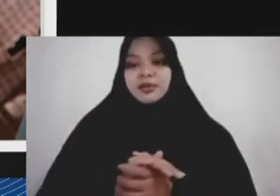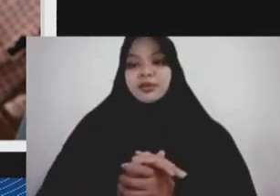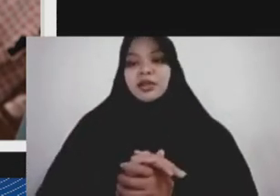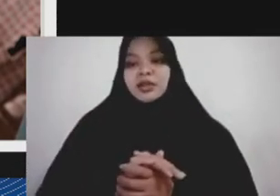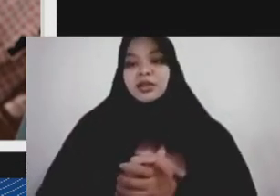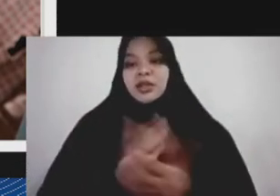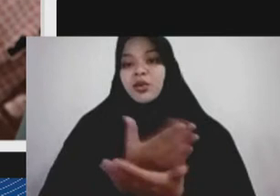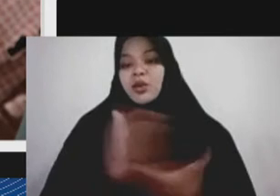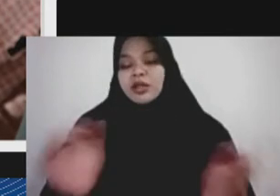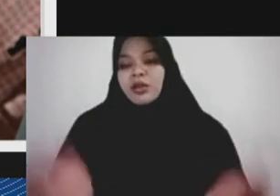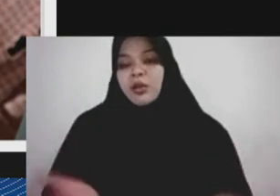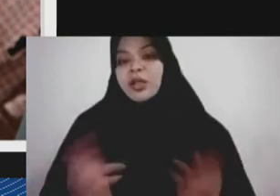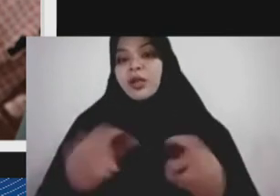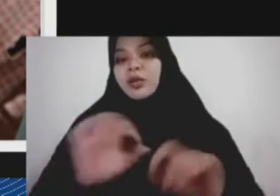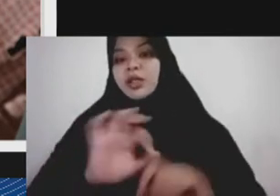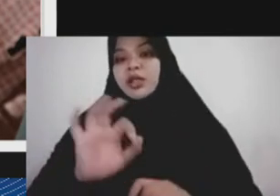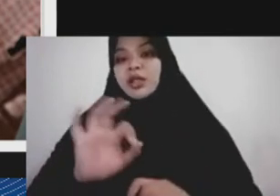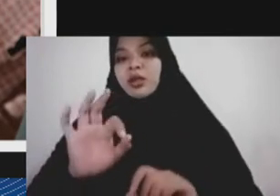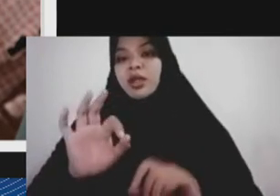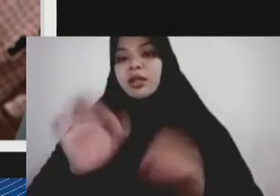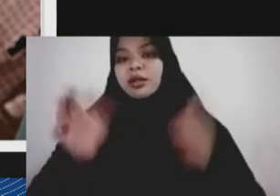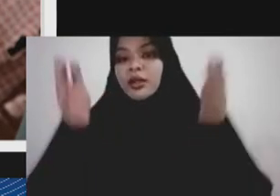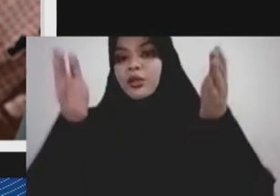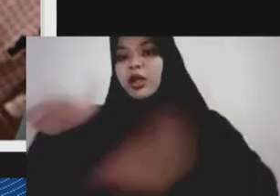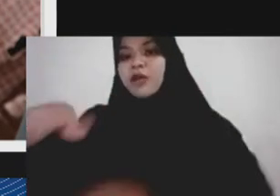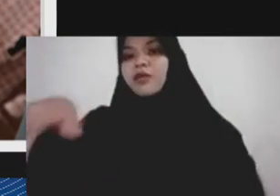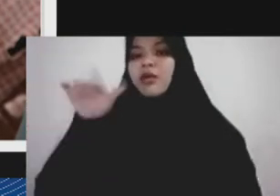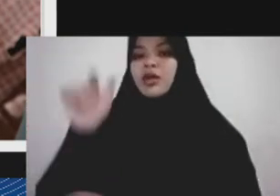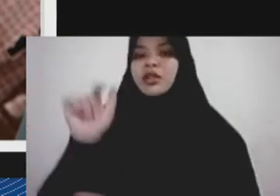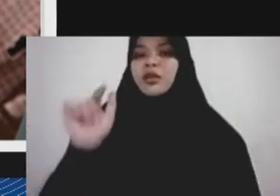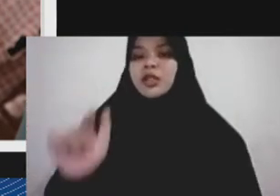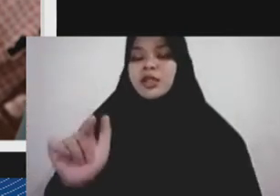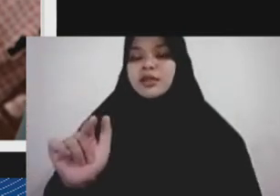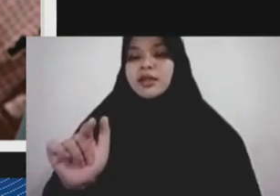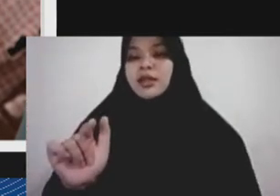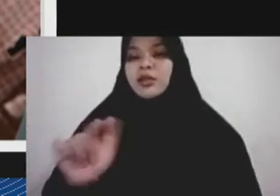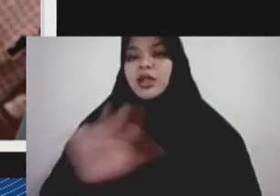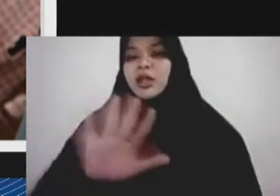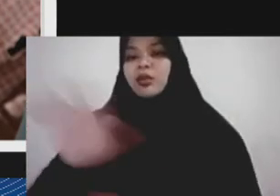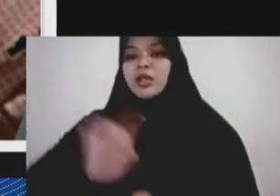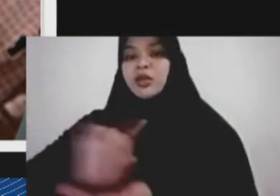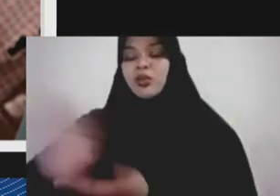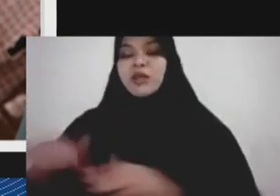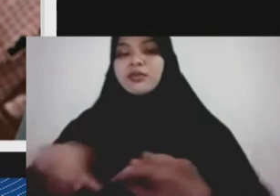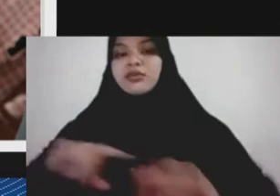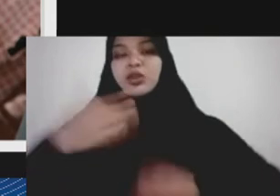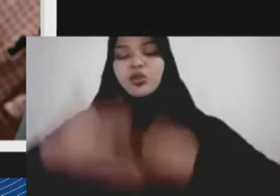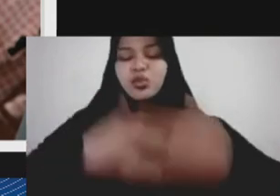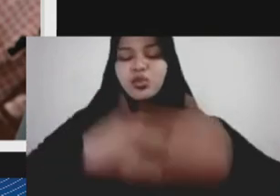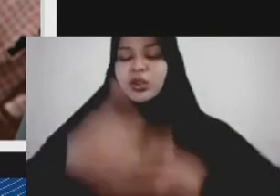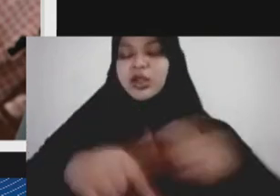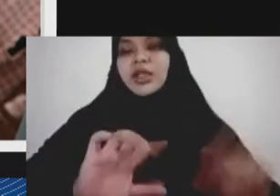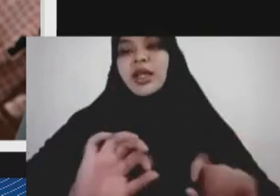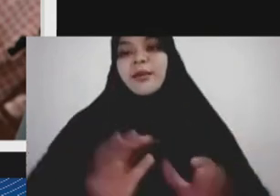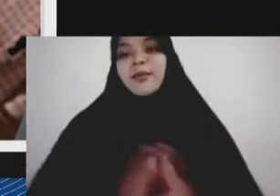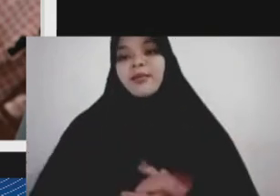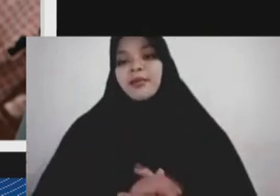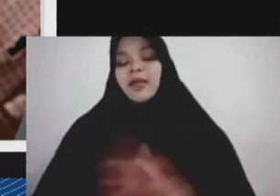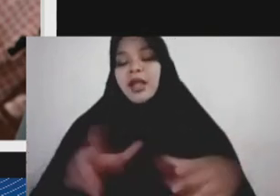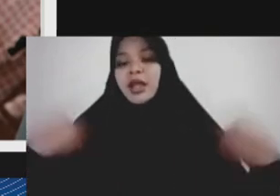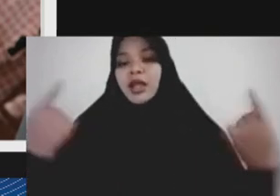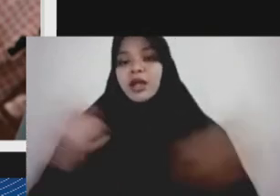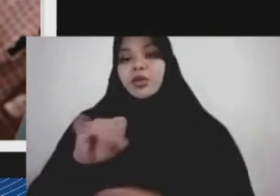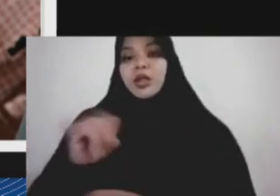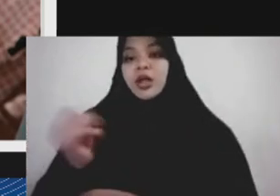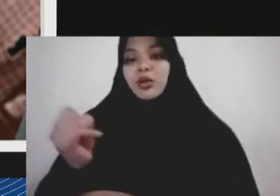forward and reporting the sexual violence and the intimate partner violence that's happening. We also know that this is